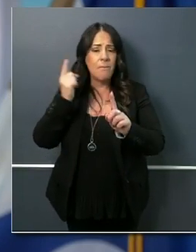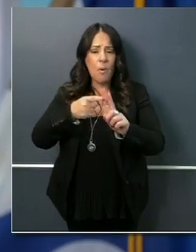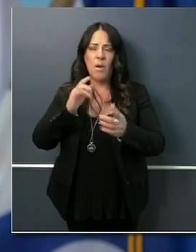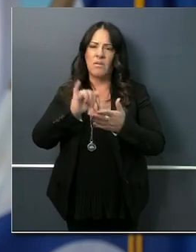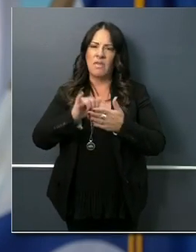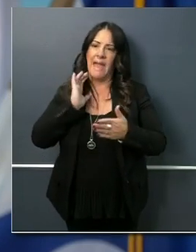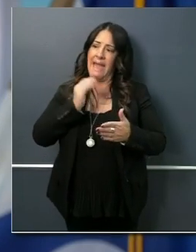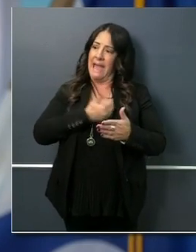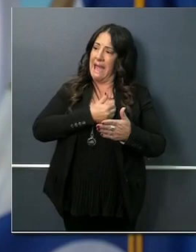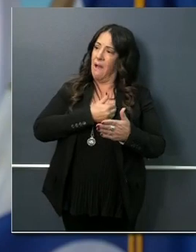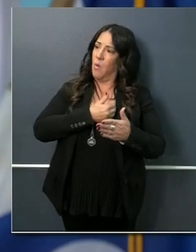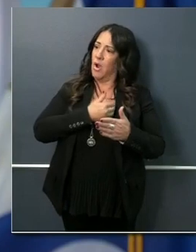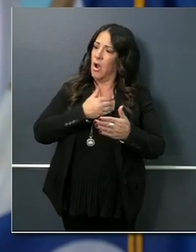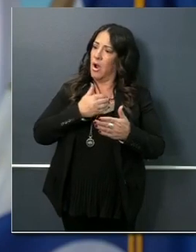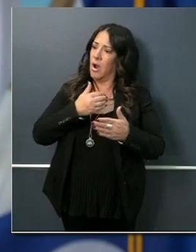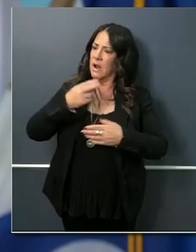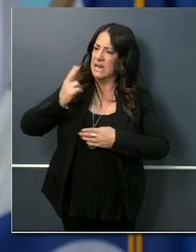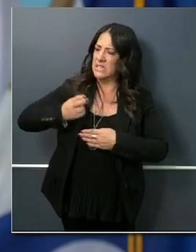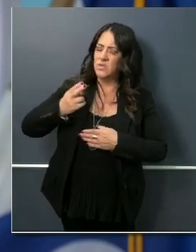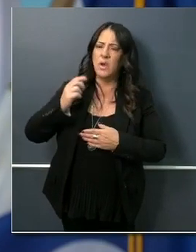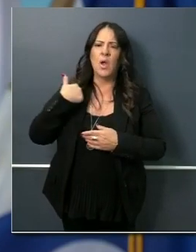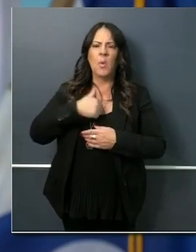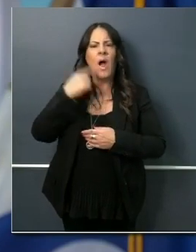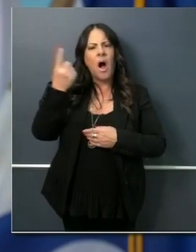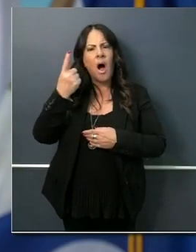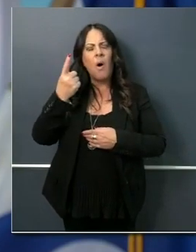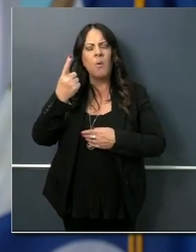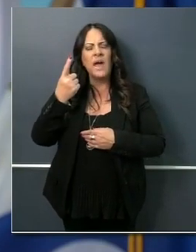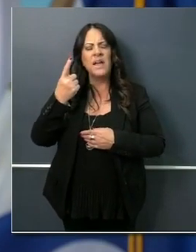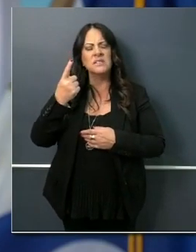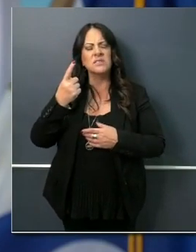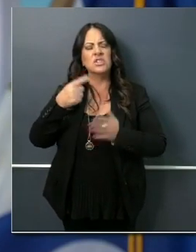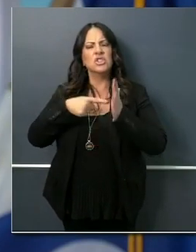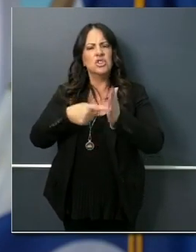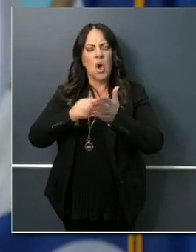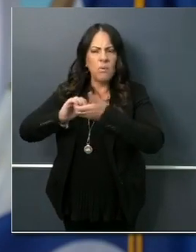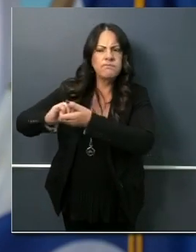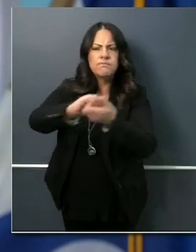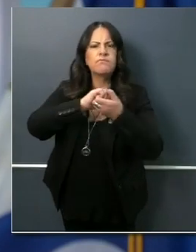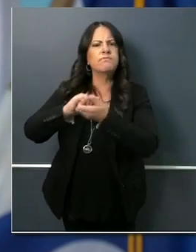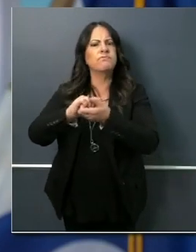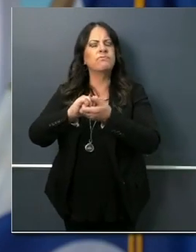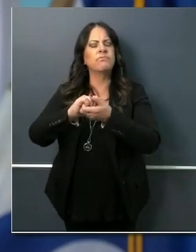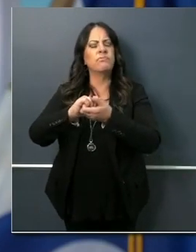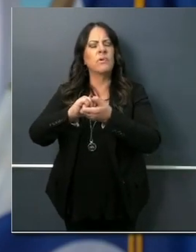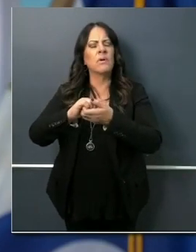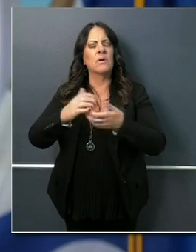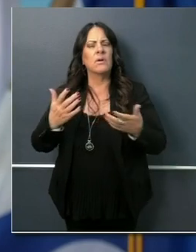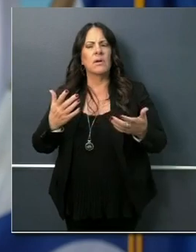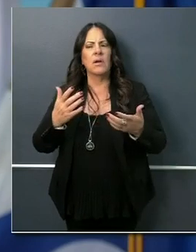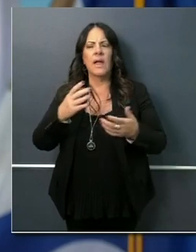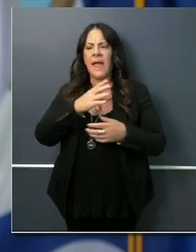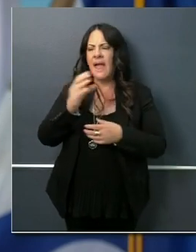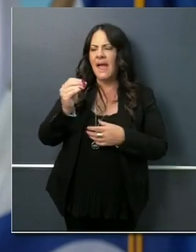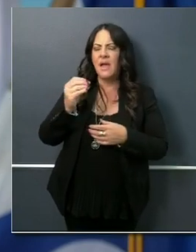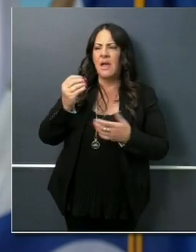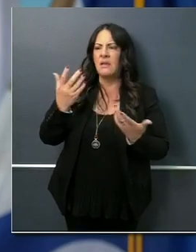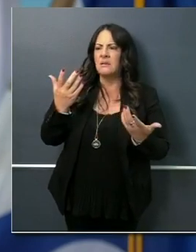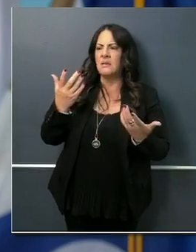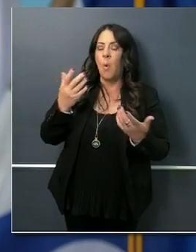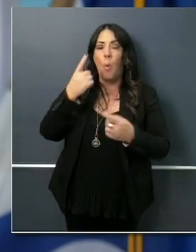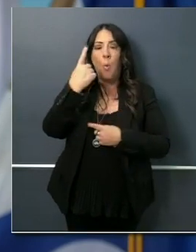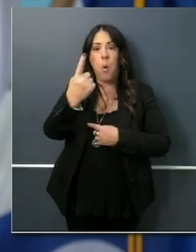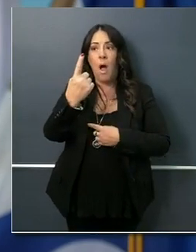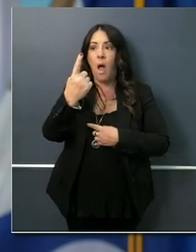collaborate. That's in our DNA. That's part of our spirit. And that we recognize one size does not fit all. You can't manage a state this large,